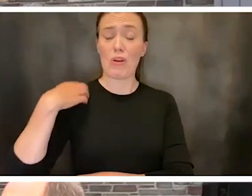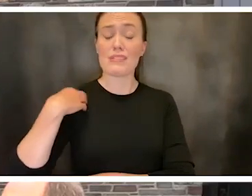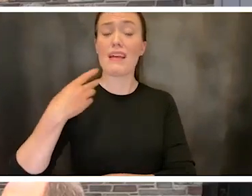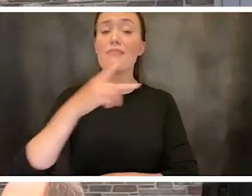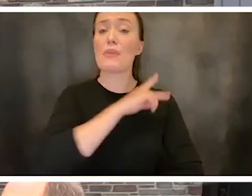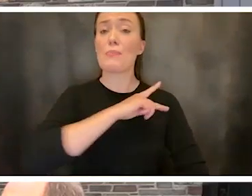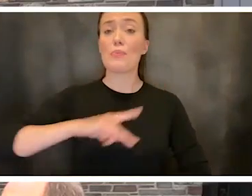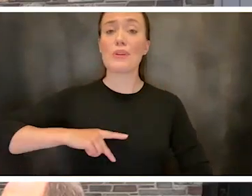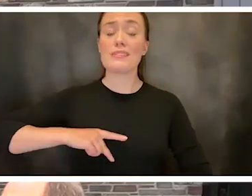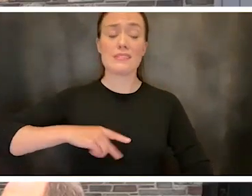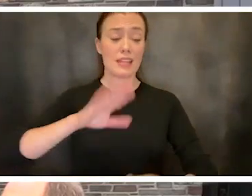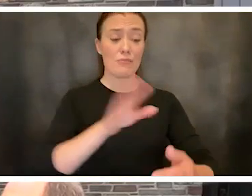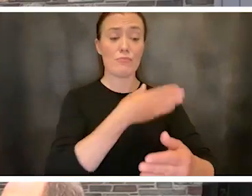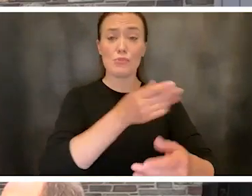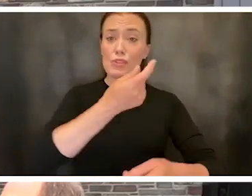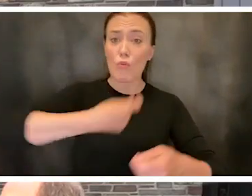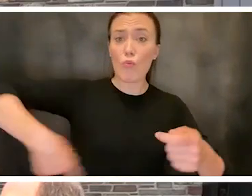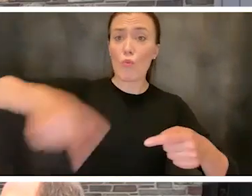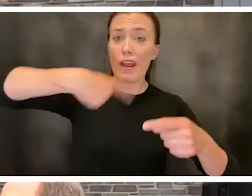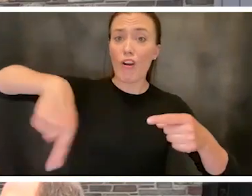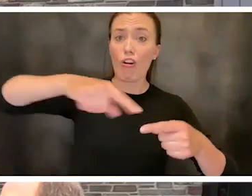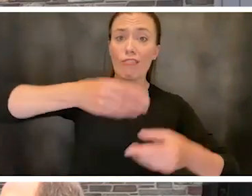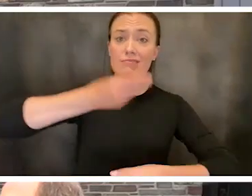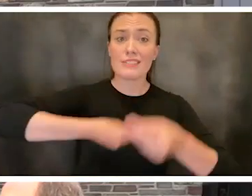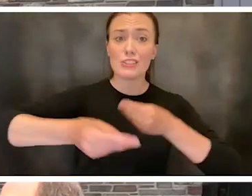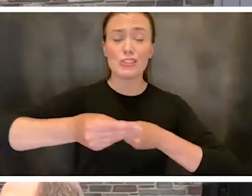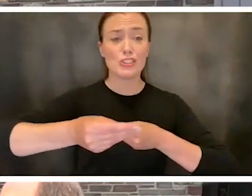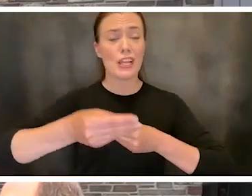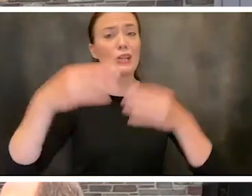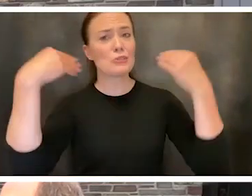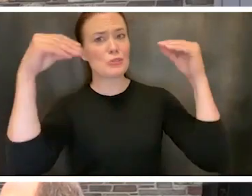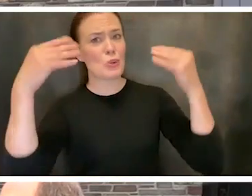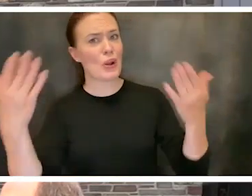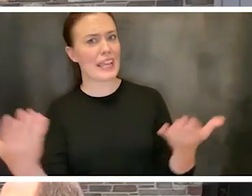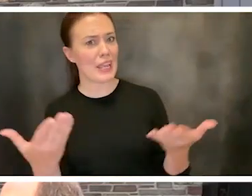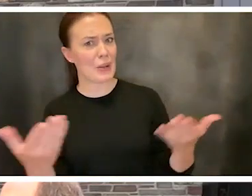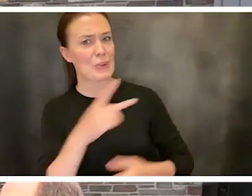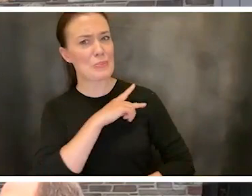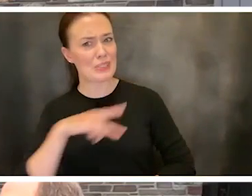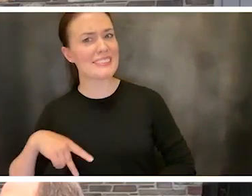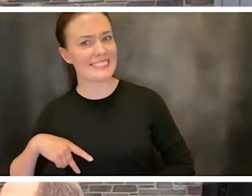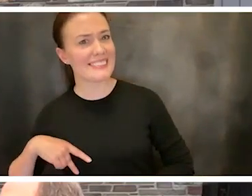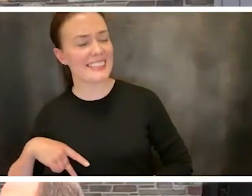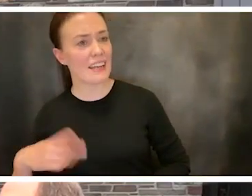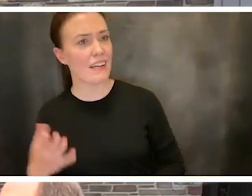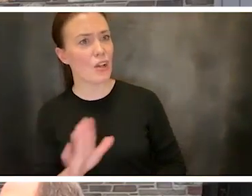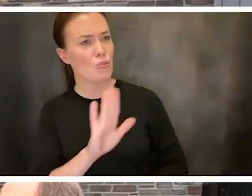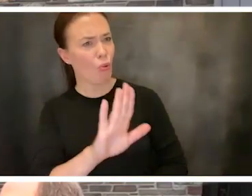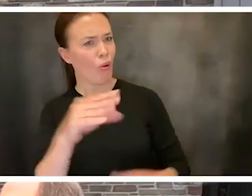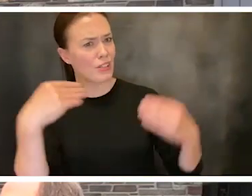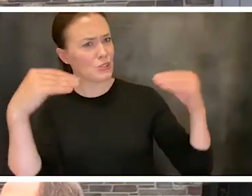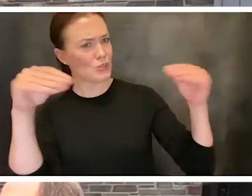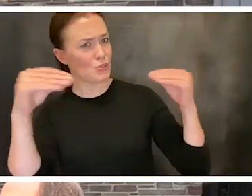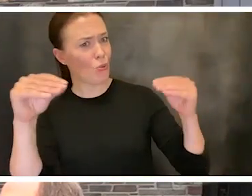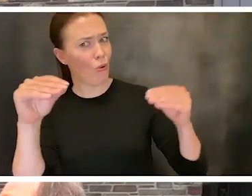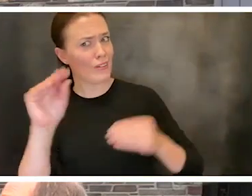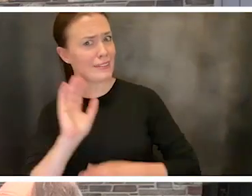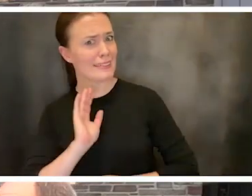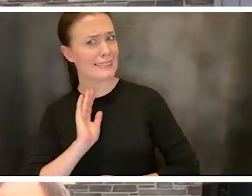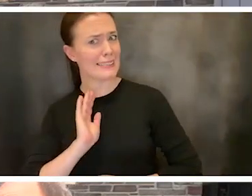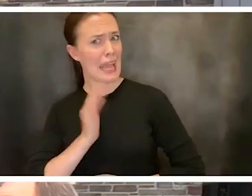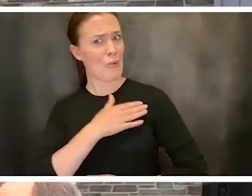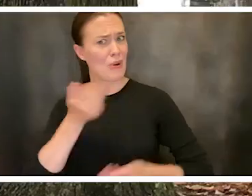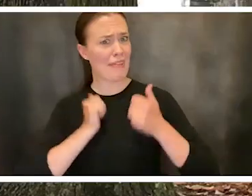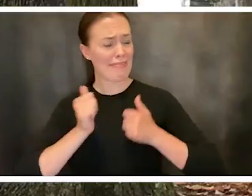is a nationally acclaimed independent record store here in downtown Princeton. And the record store has also been one of McCarter's community partners